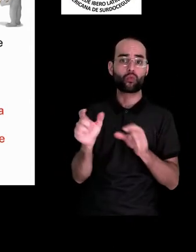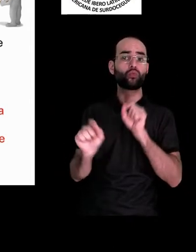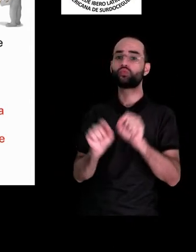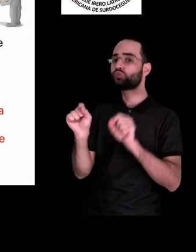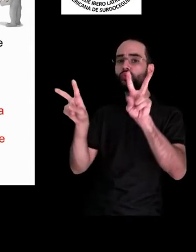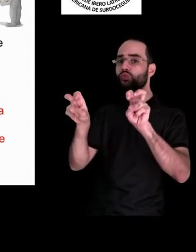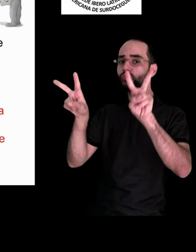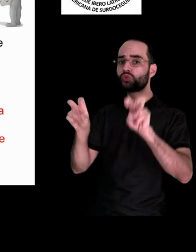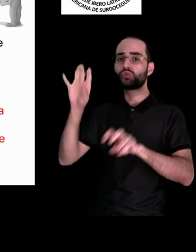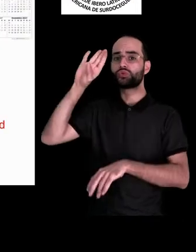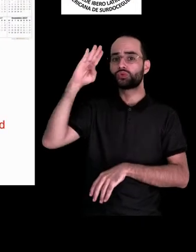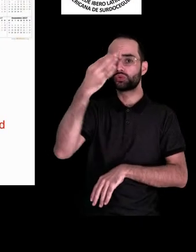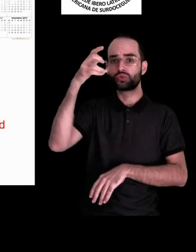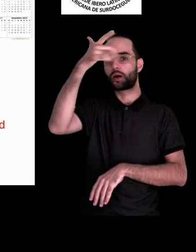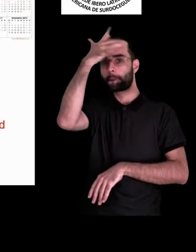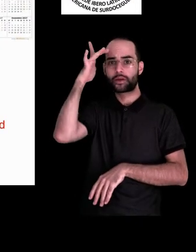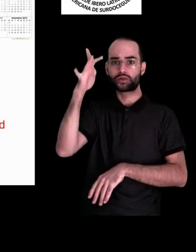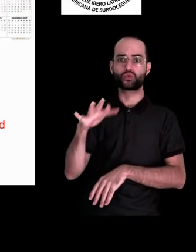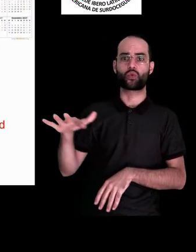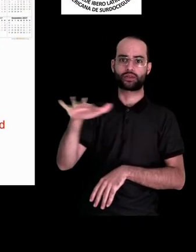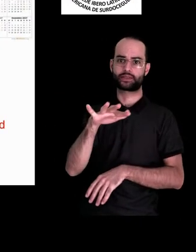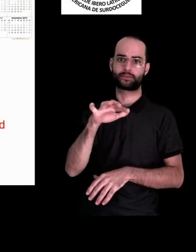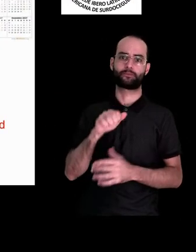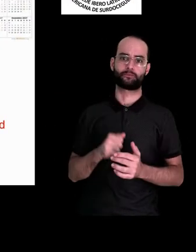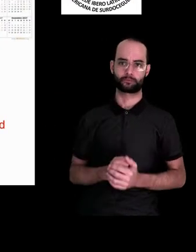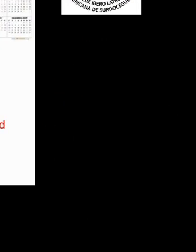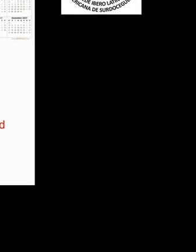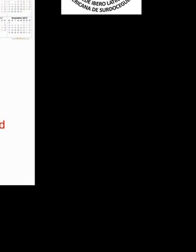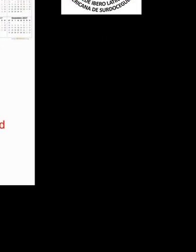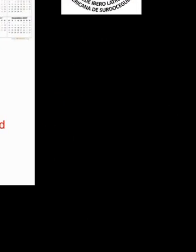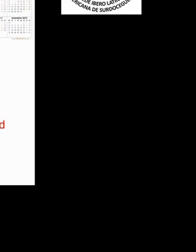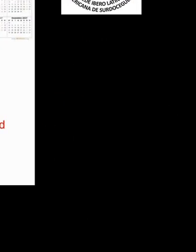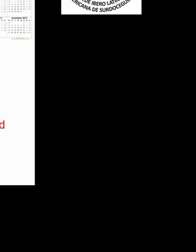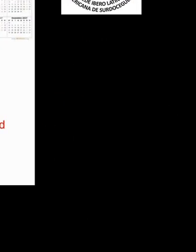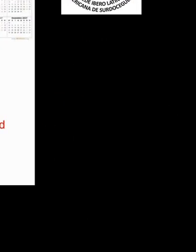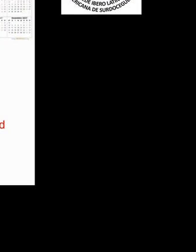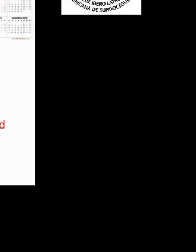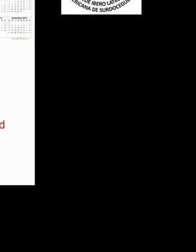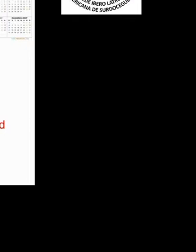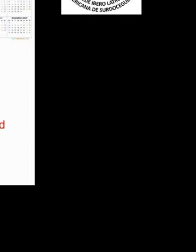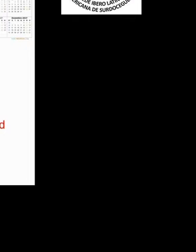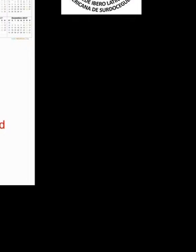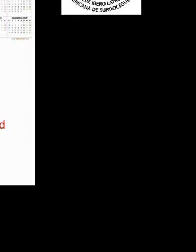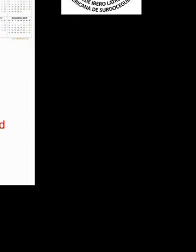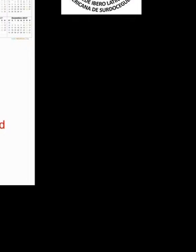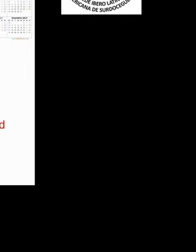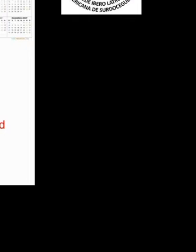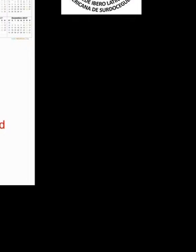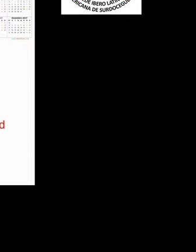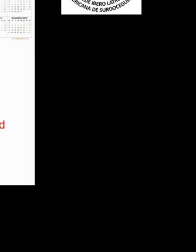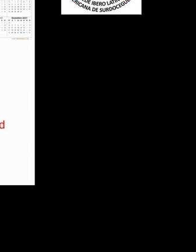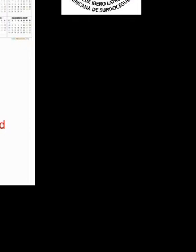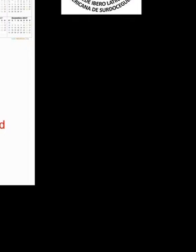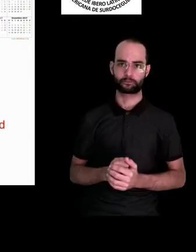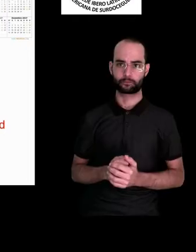with deafblindness so far. Third slide. On the top left in black ink,